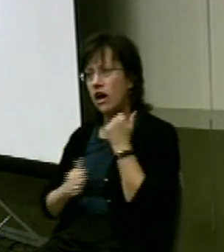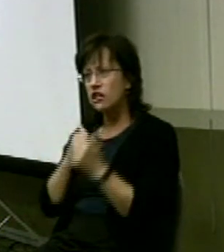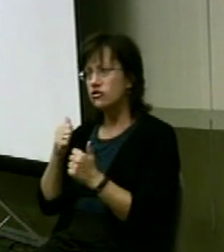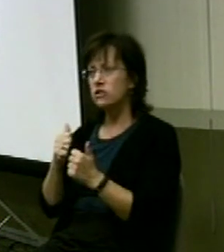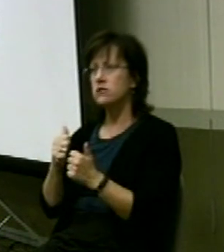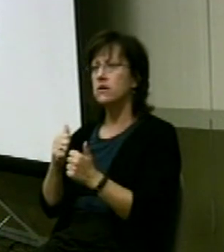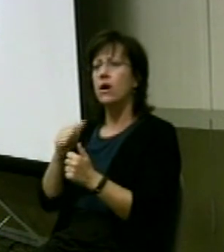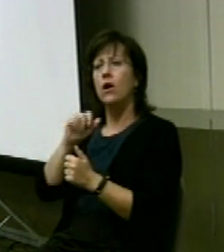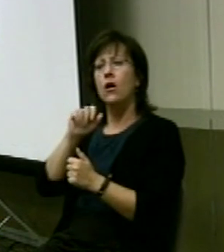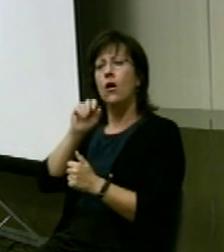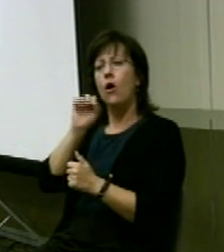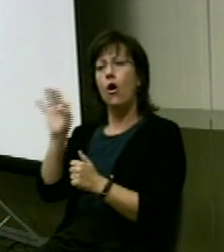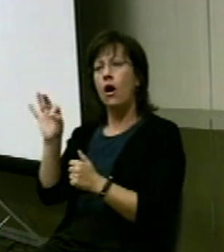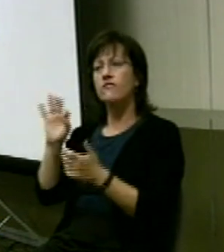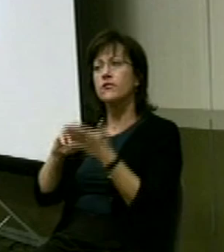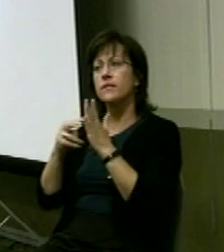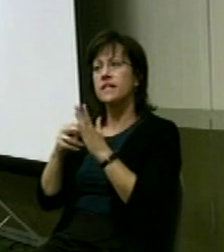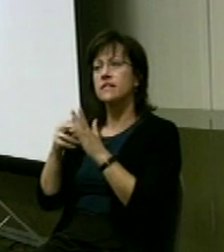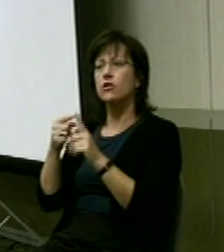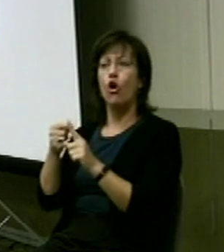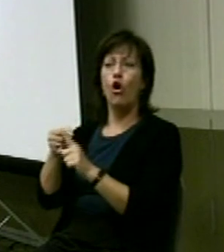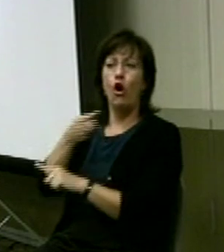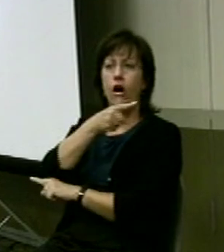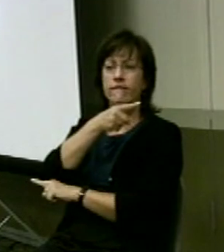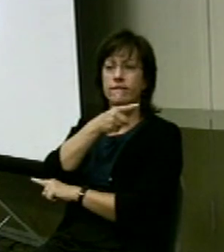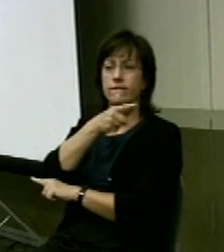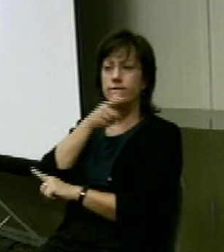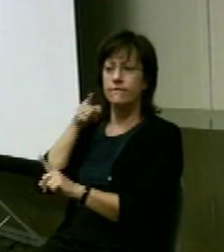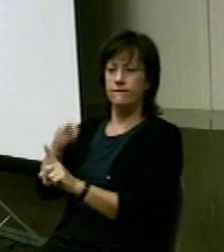Oh, that's his off shoulder. is off task. Move a little bit to your right, Daniel.